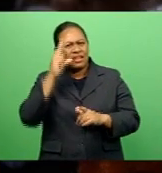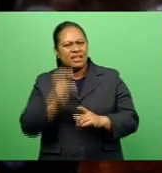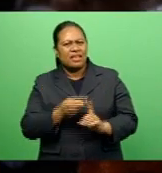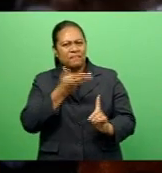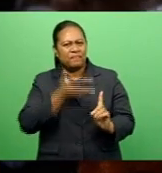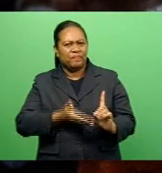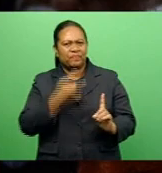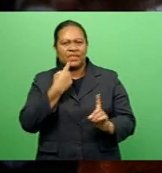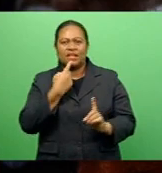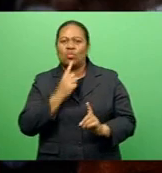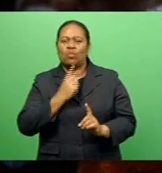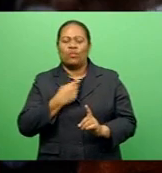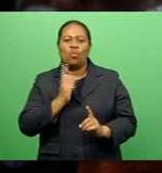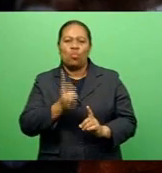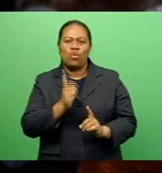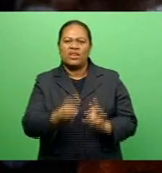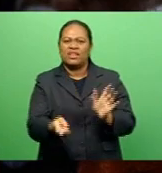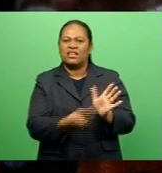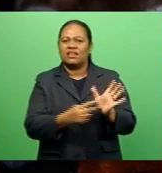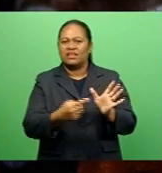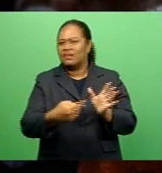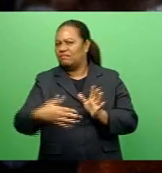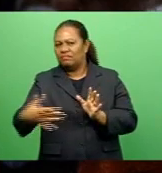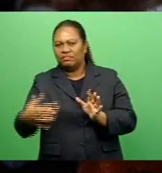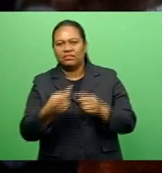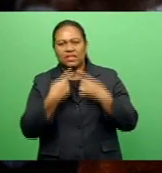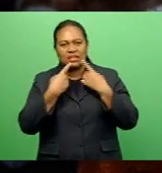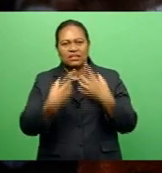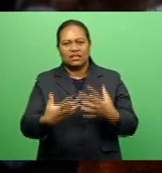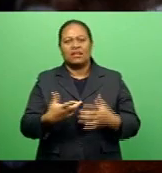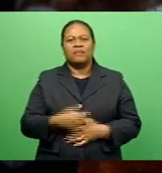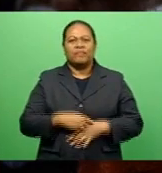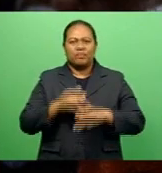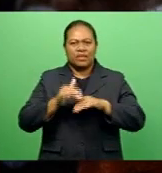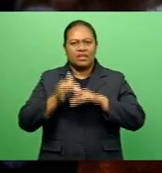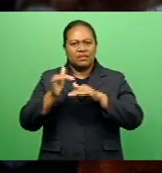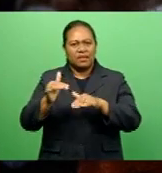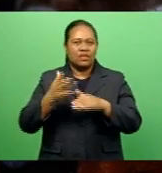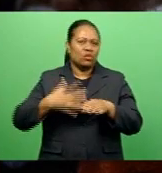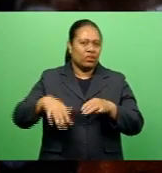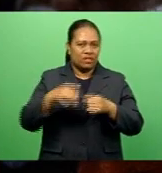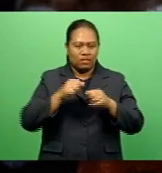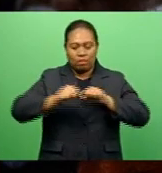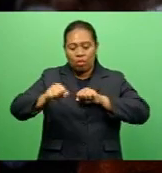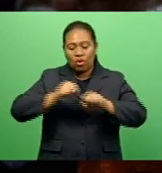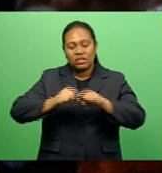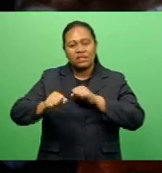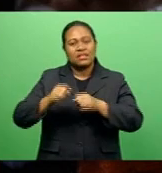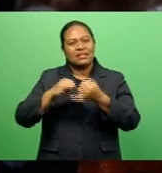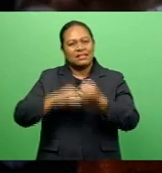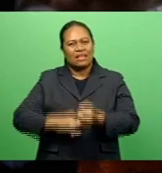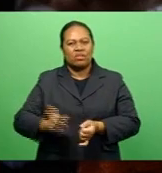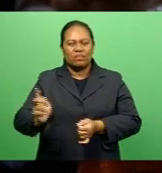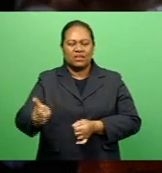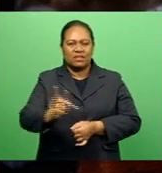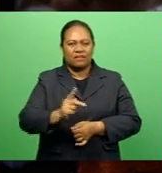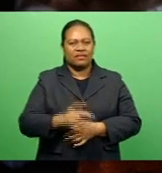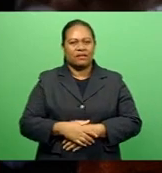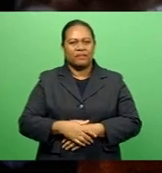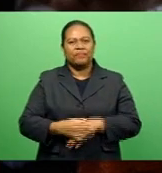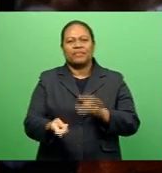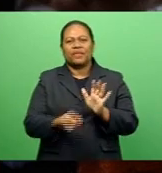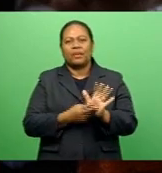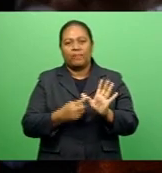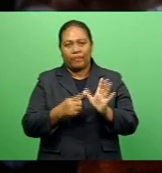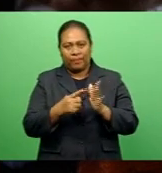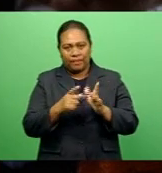strong warning to Nathan Singh ahead of their much-anticipated fight in the South Pacific Boxing Promotion event in Nandi. Naidu, who's joined